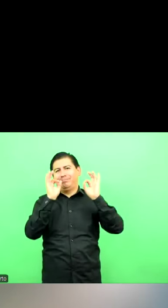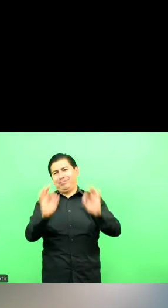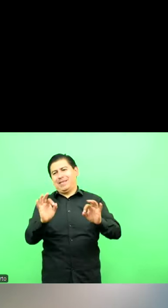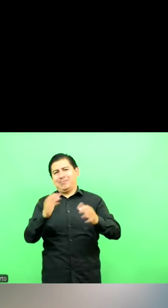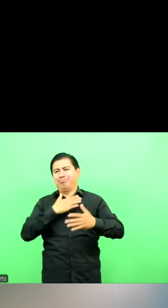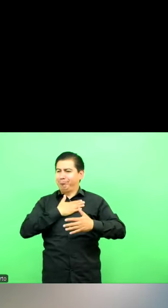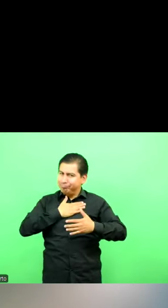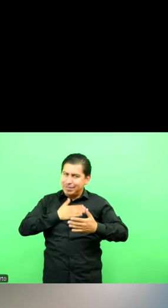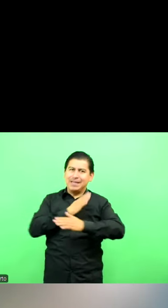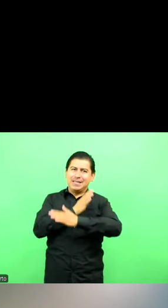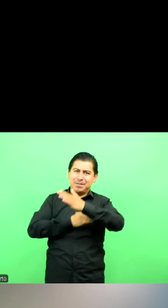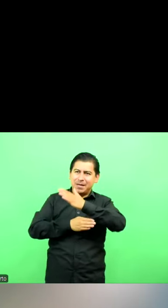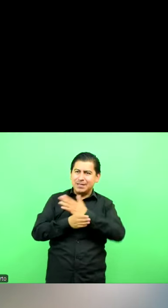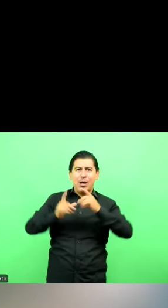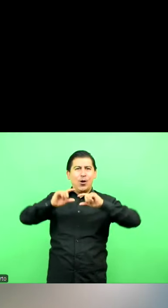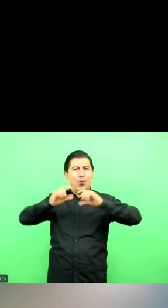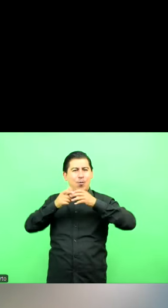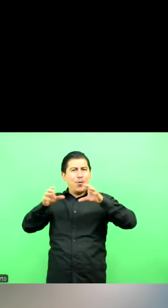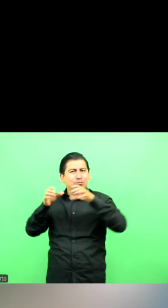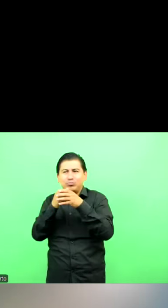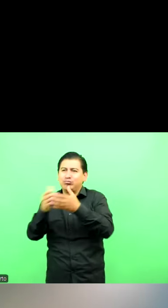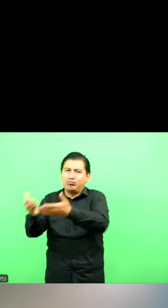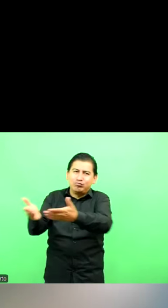system that will support everyone